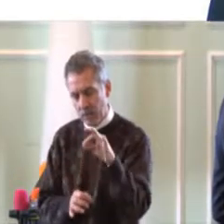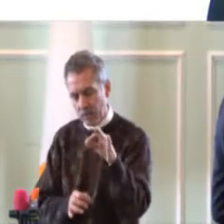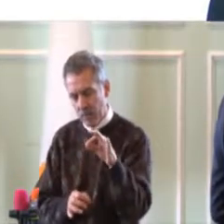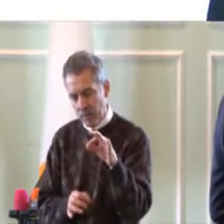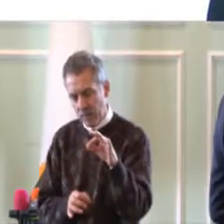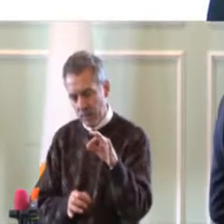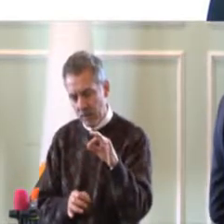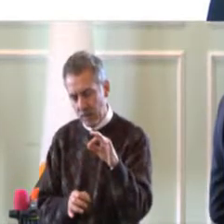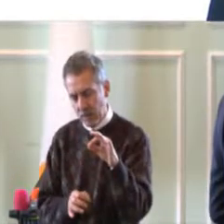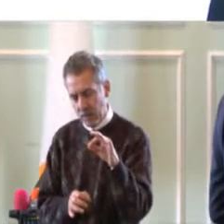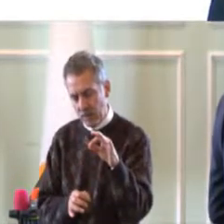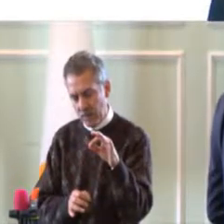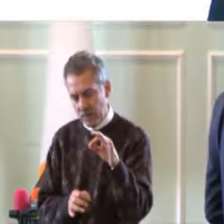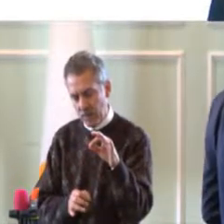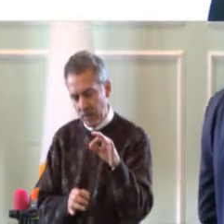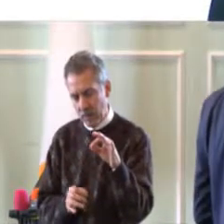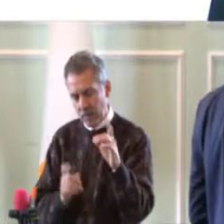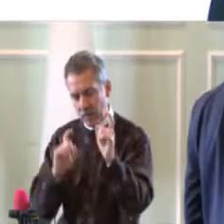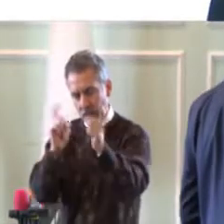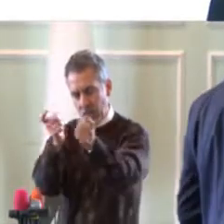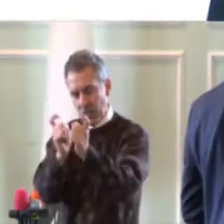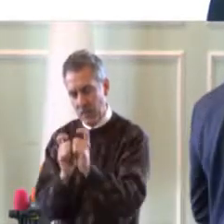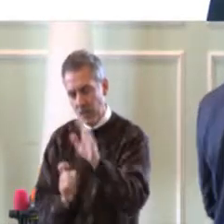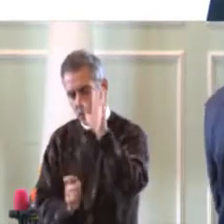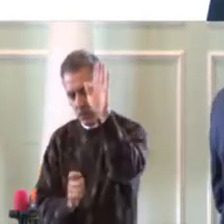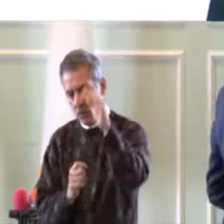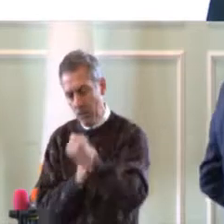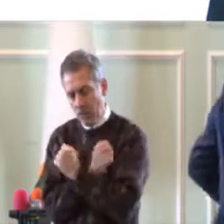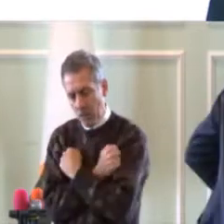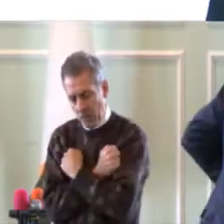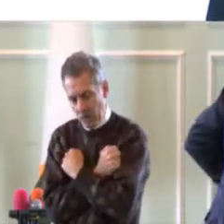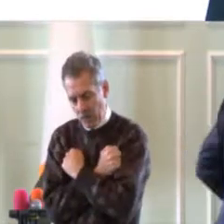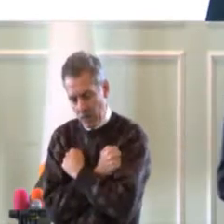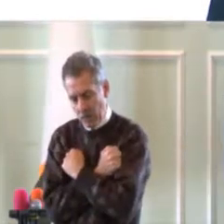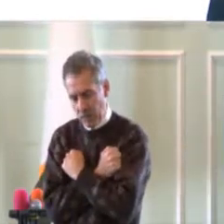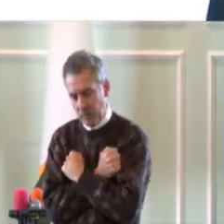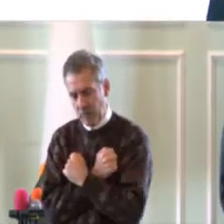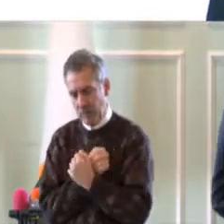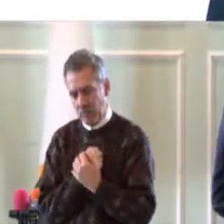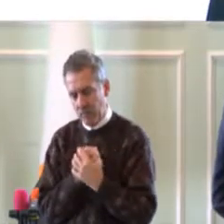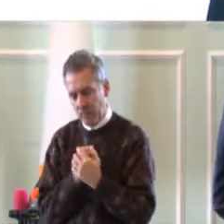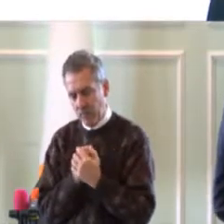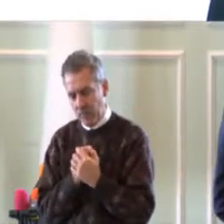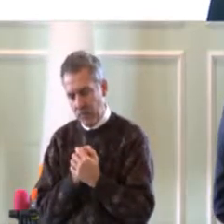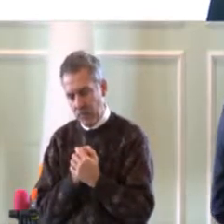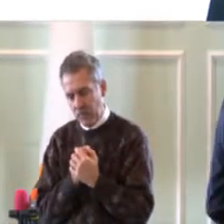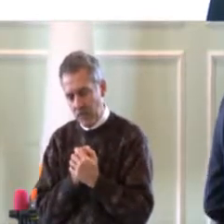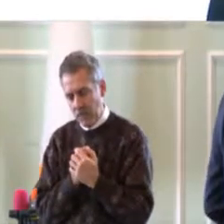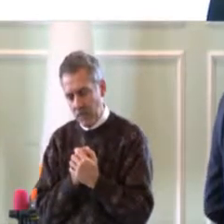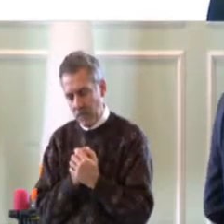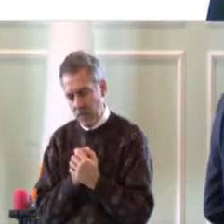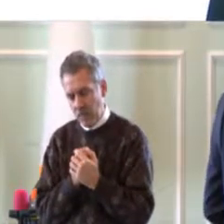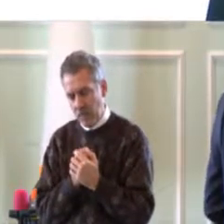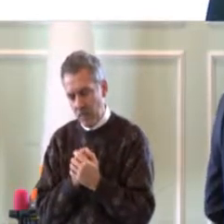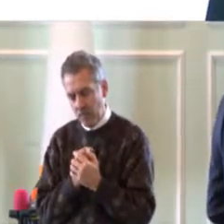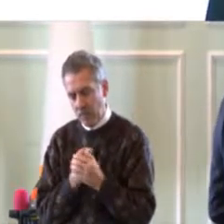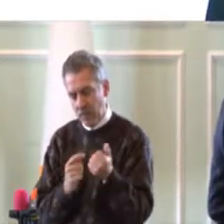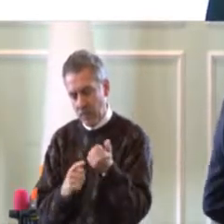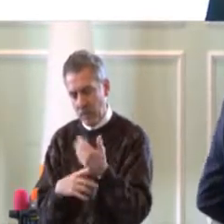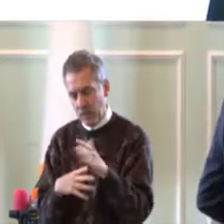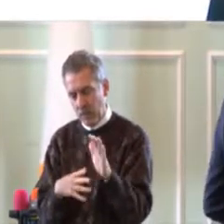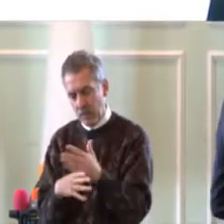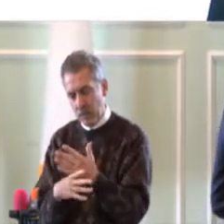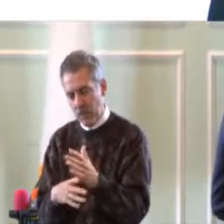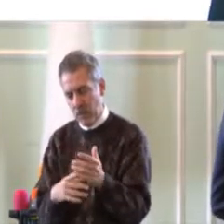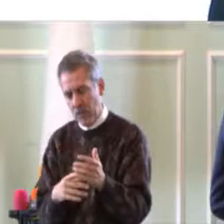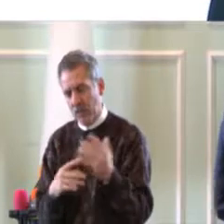knowledge. Grant us your love, dear God, that we can go forth and do what you have us do unto one another.